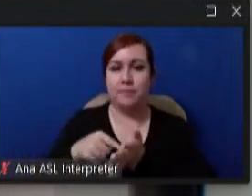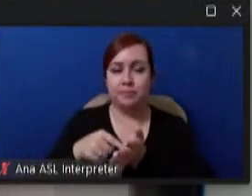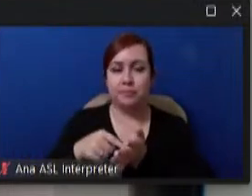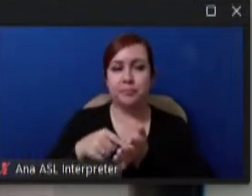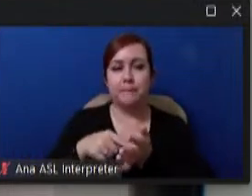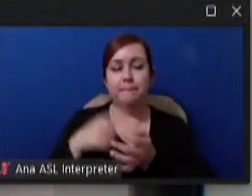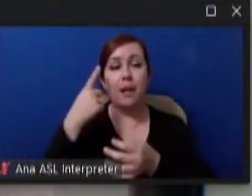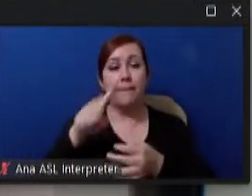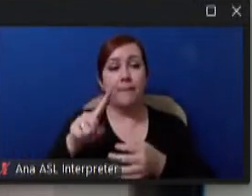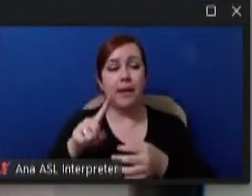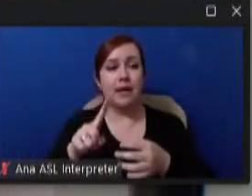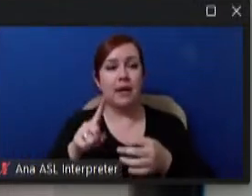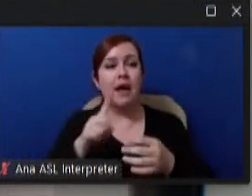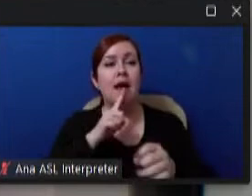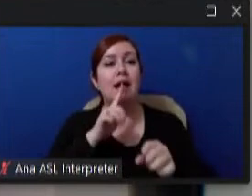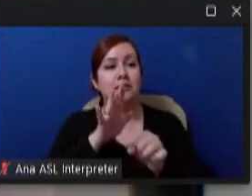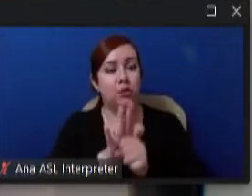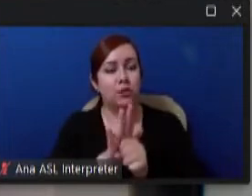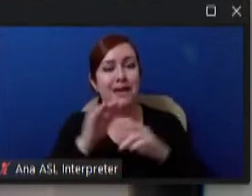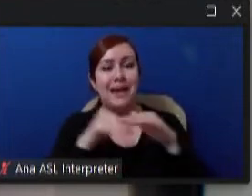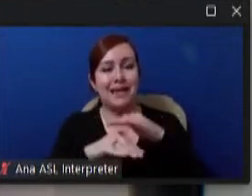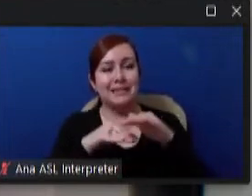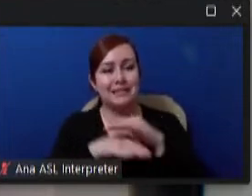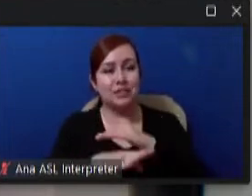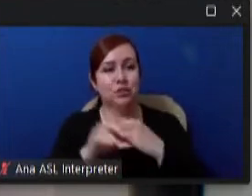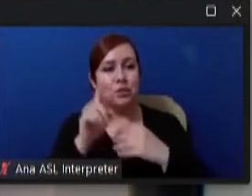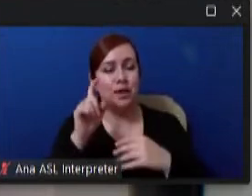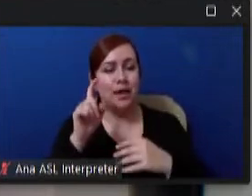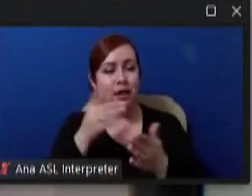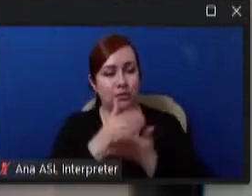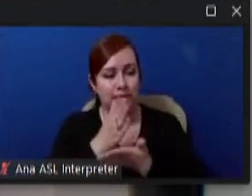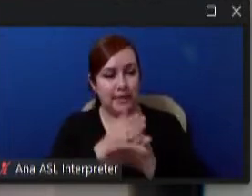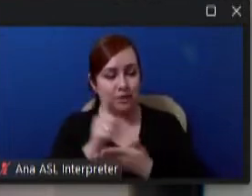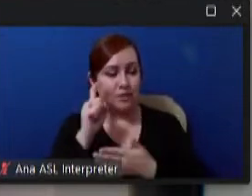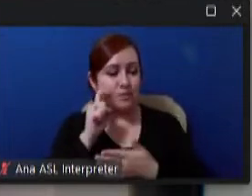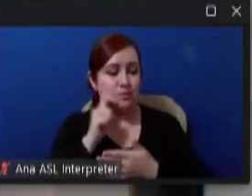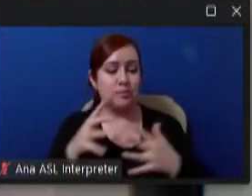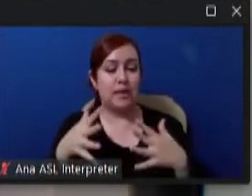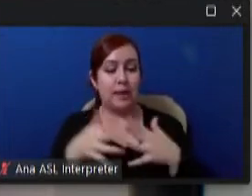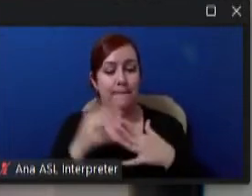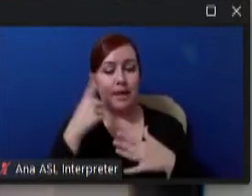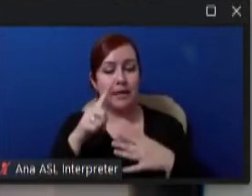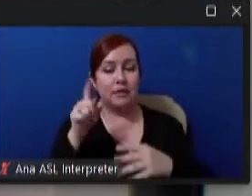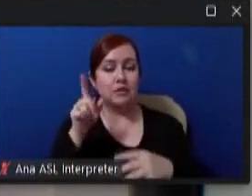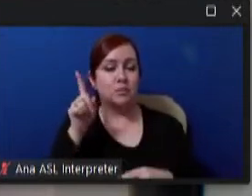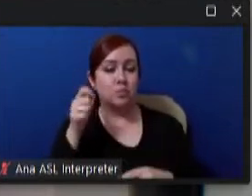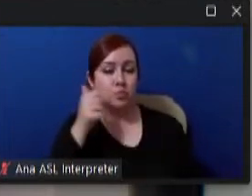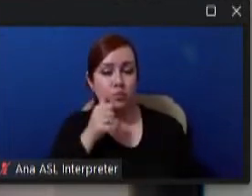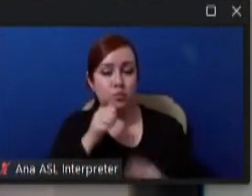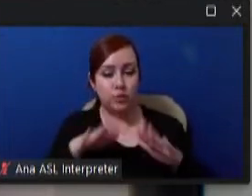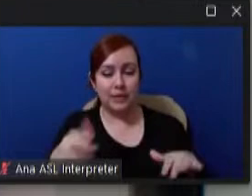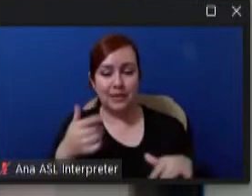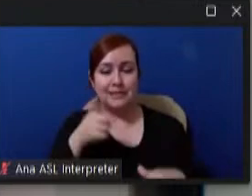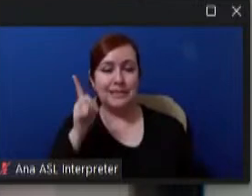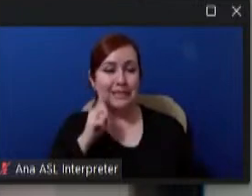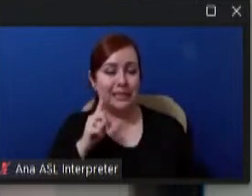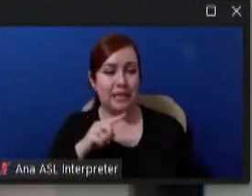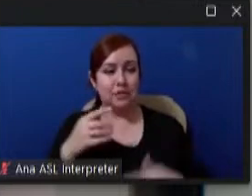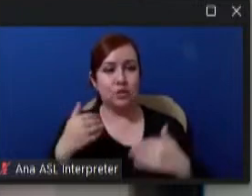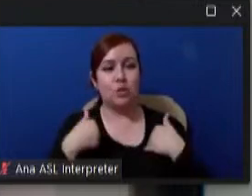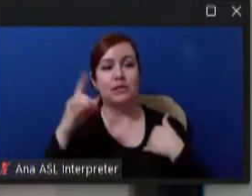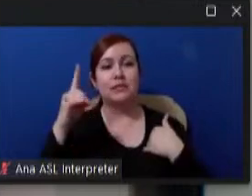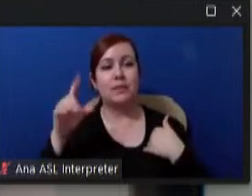debt regarding the rights of girls and women with disabilities, but we are,